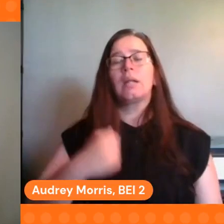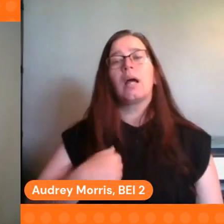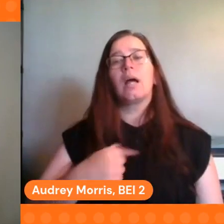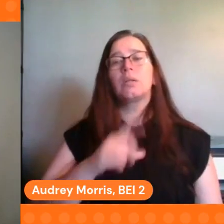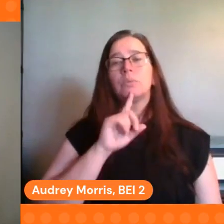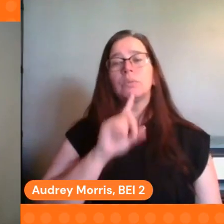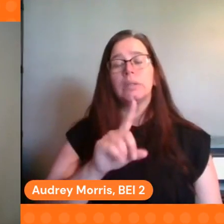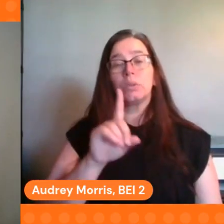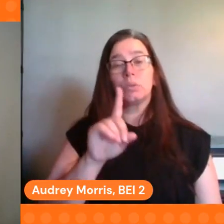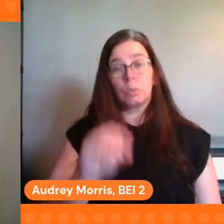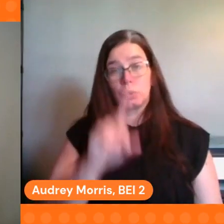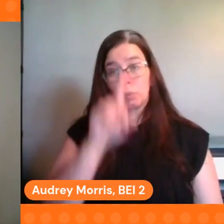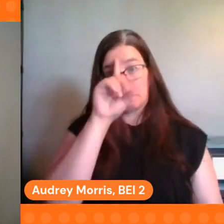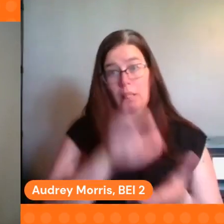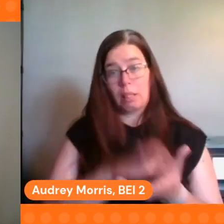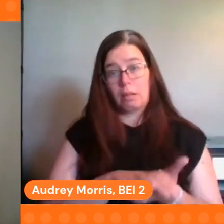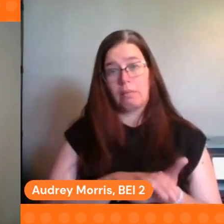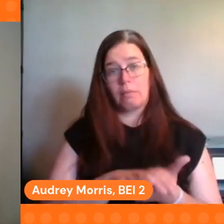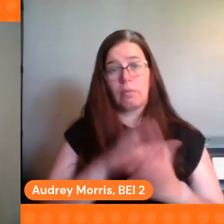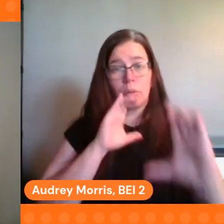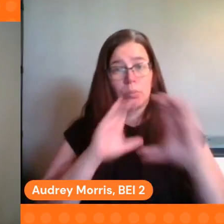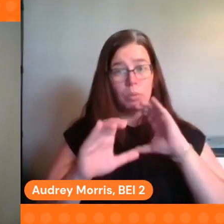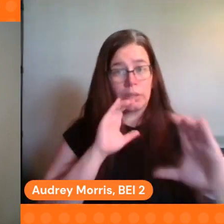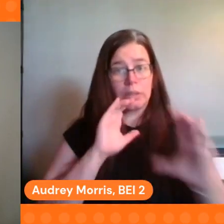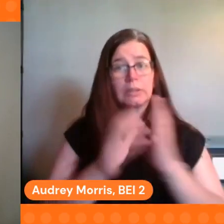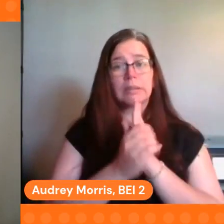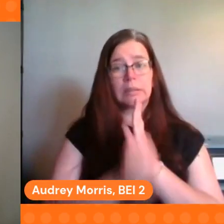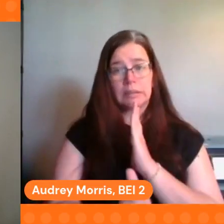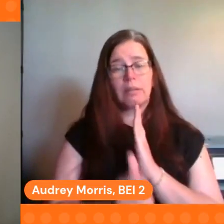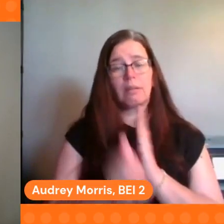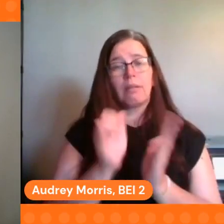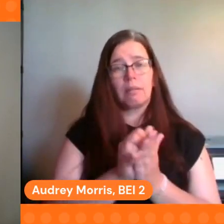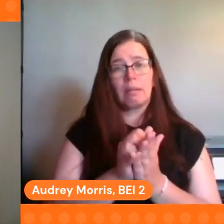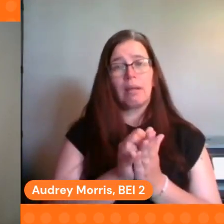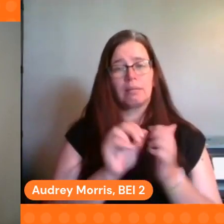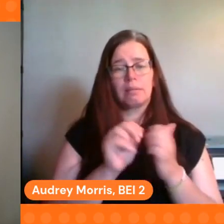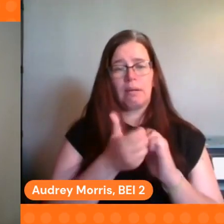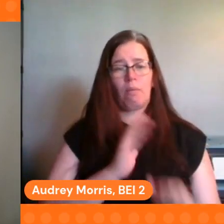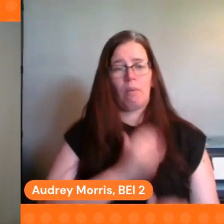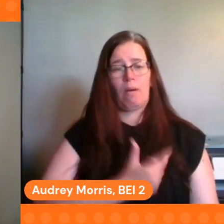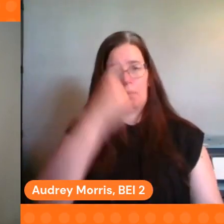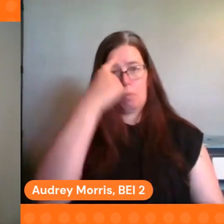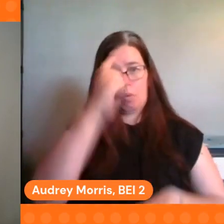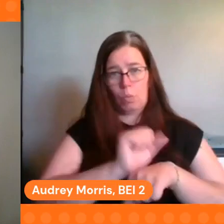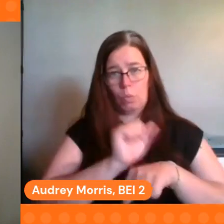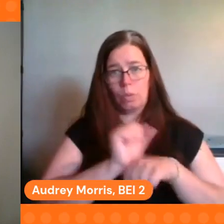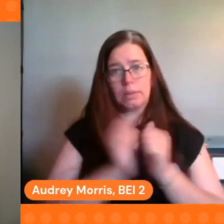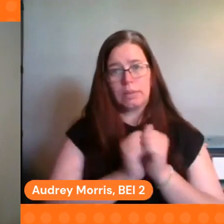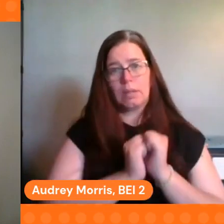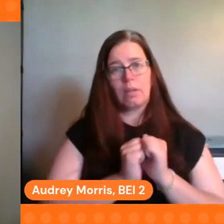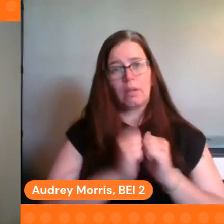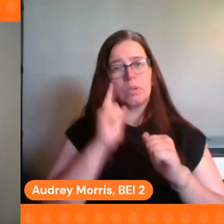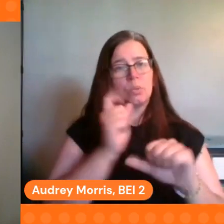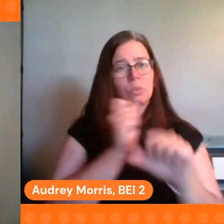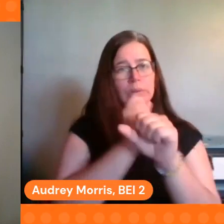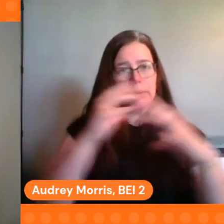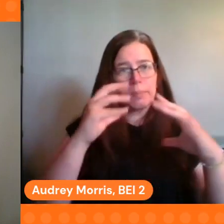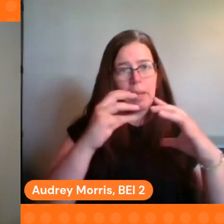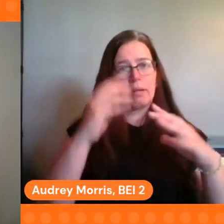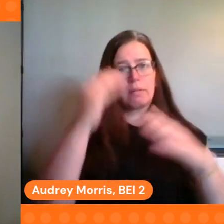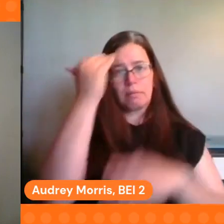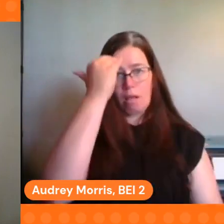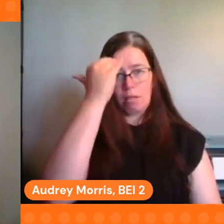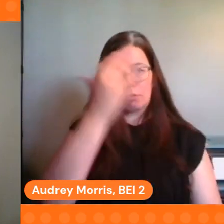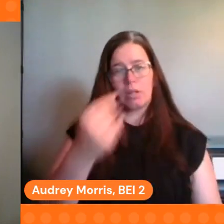believe in communication skill, and that is like how our brain work together to expand the knowledge and create